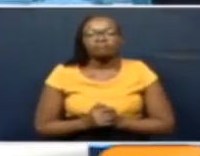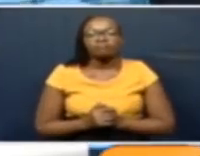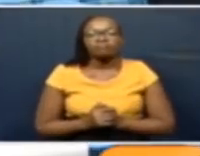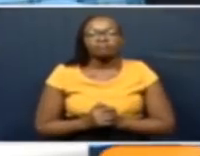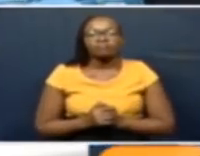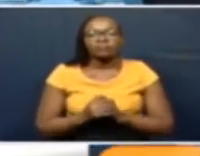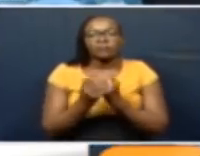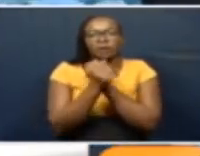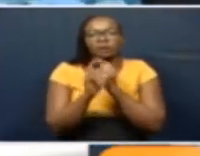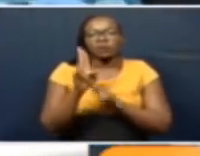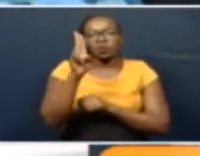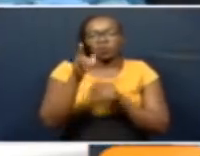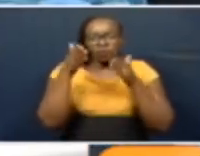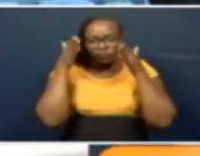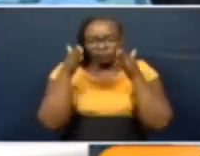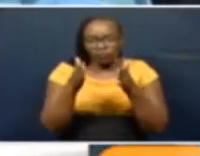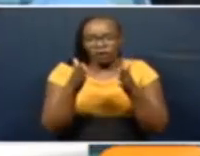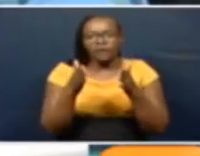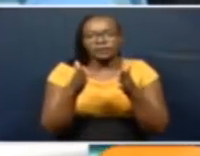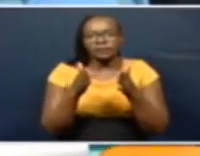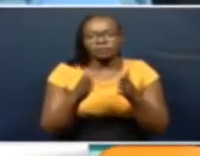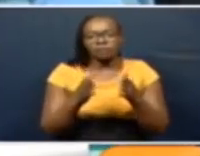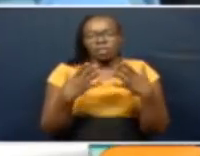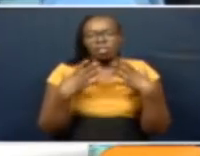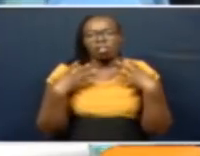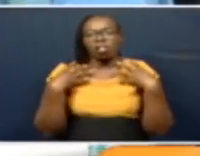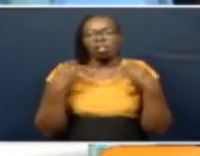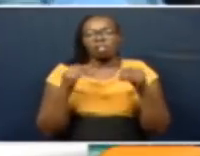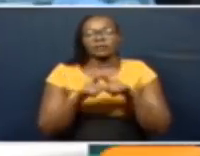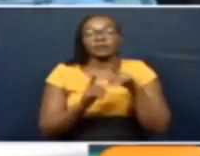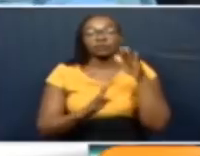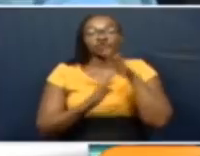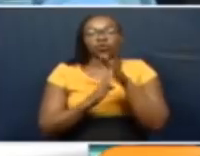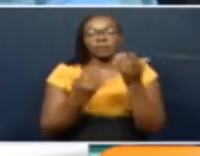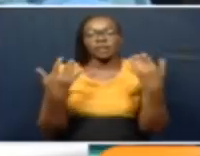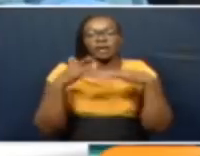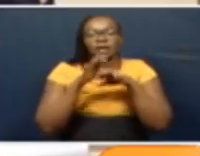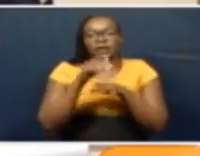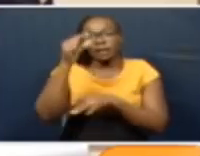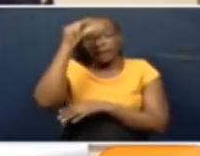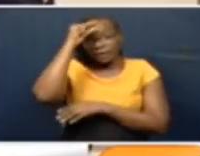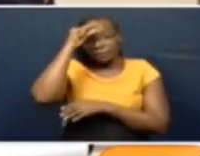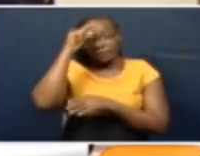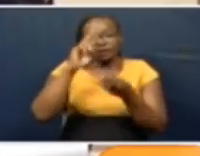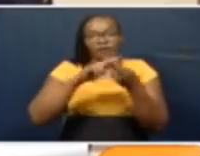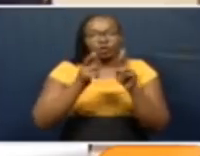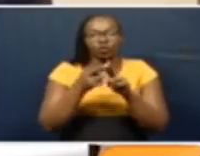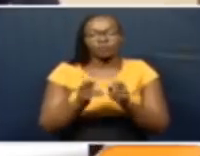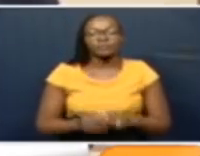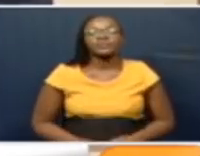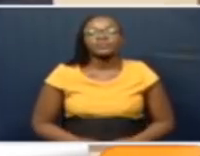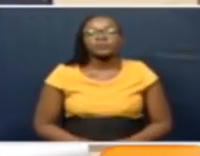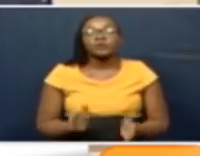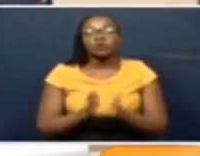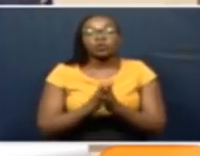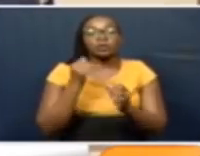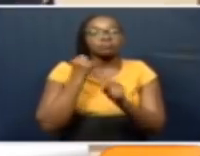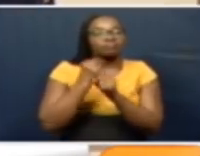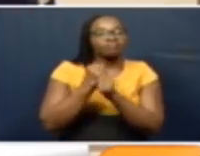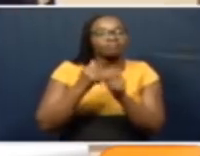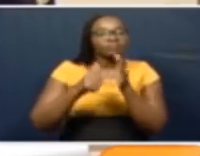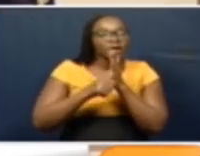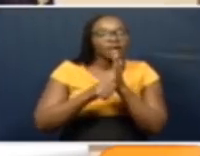on provision of healthcare as his priority in this intergovernmental relation. Be the hard work